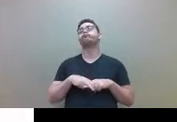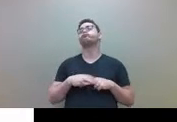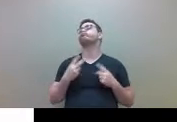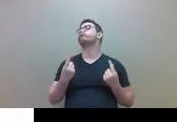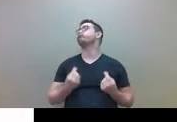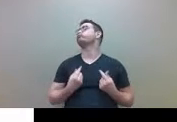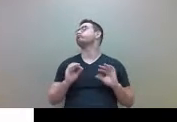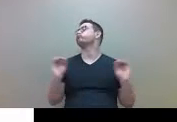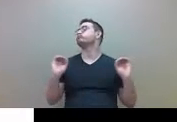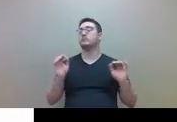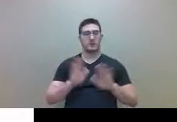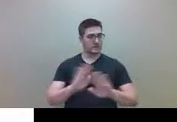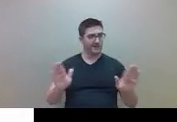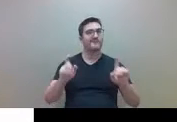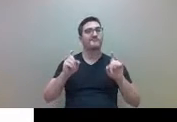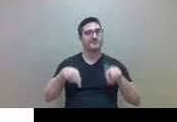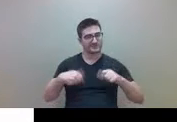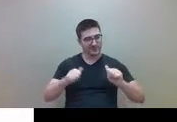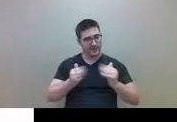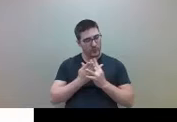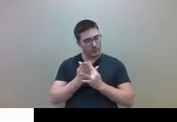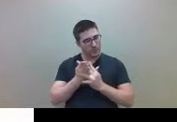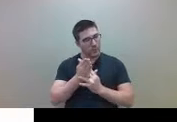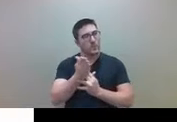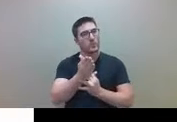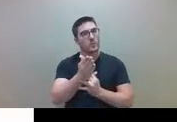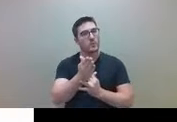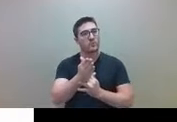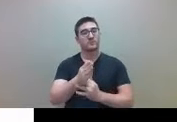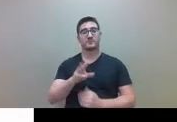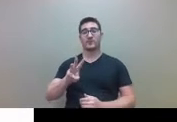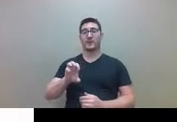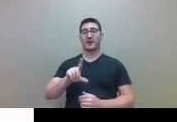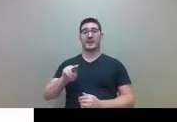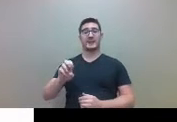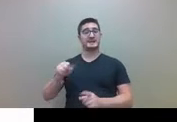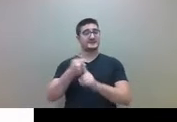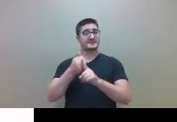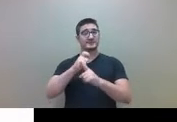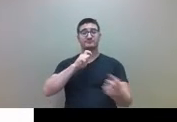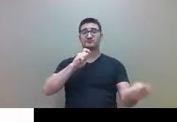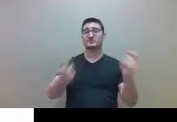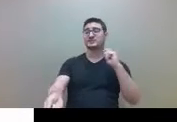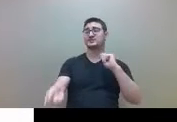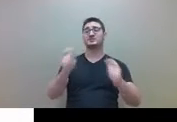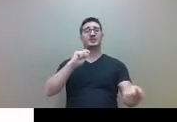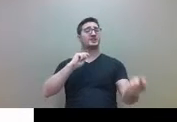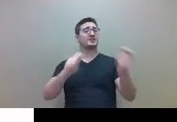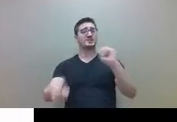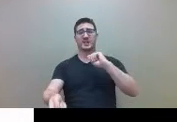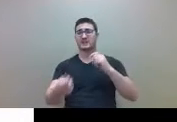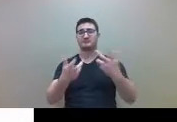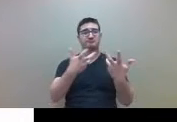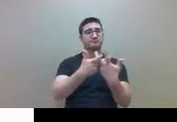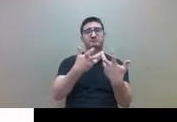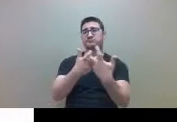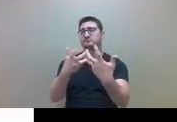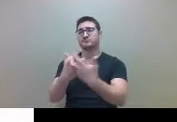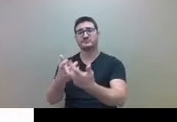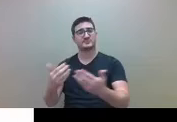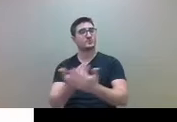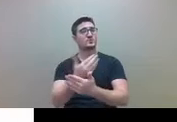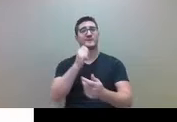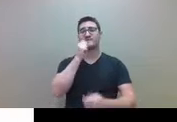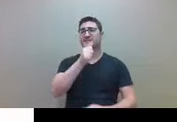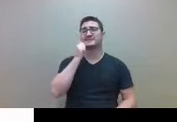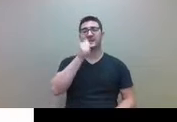stress. It's ever changing and dynamic, so it's not a static process. True